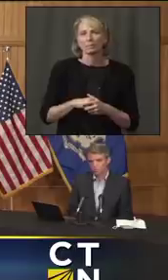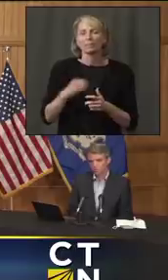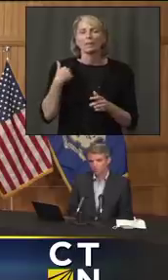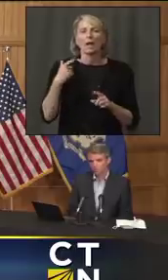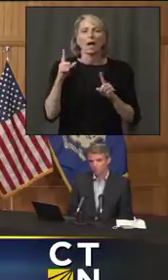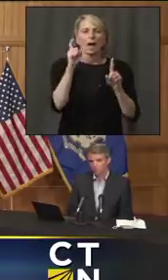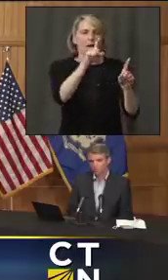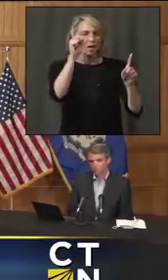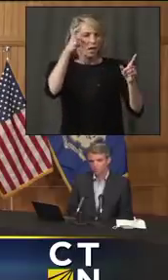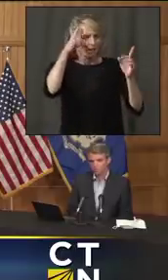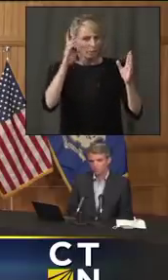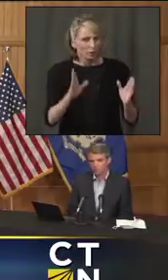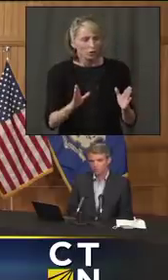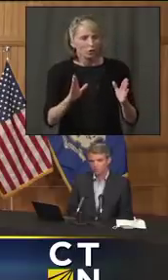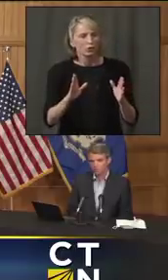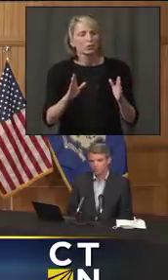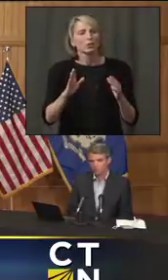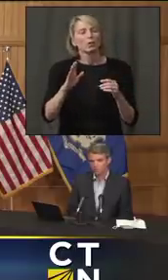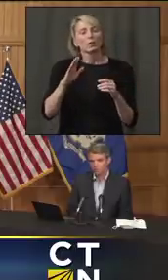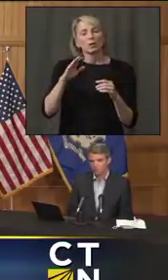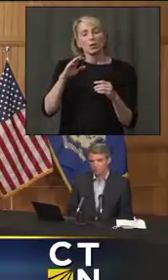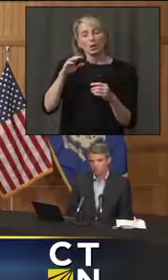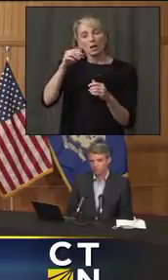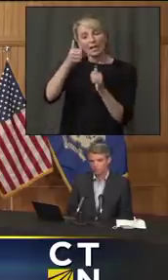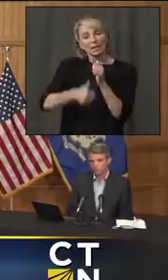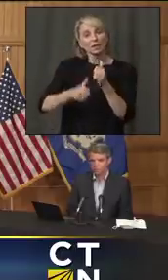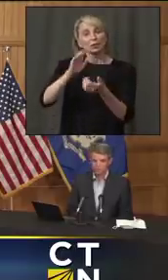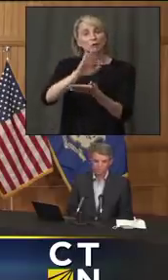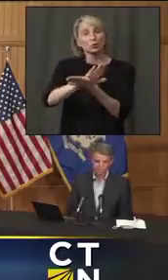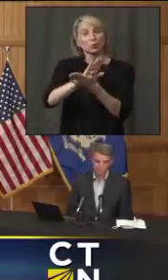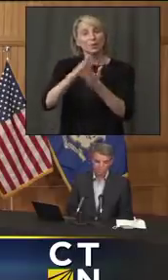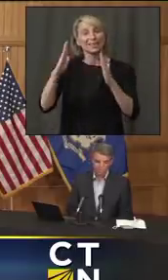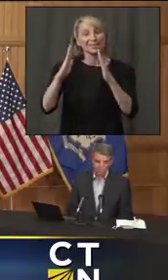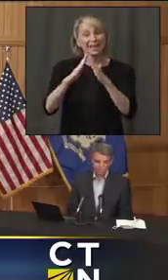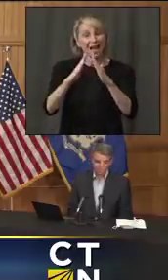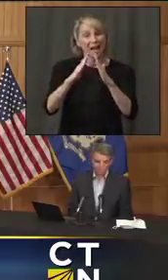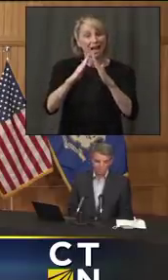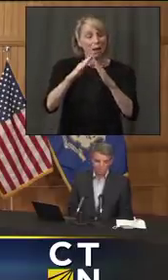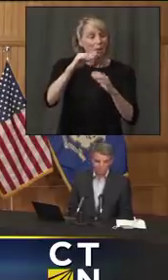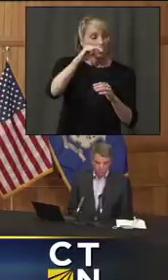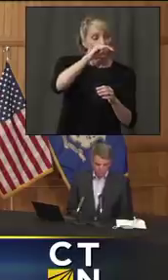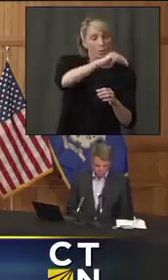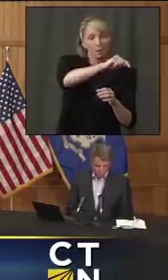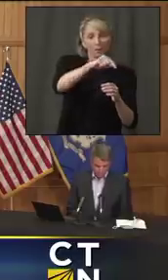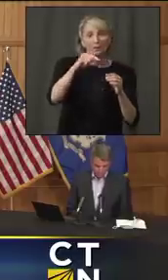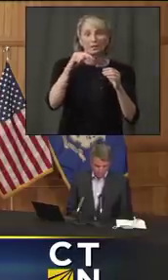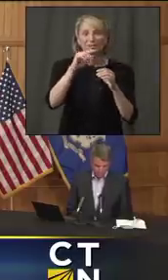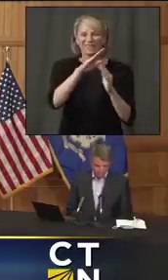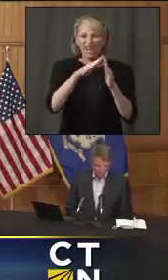the degree of discretion local school boards have in this